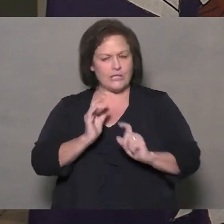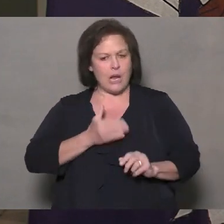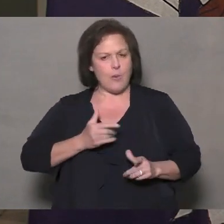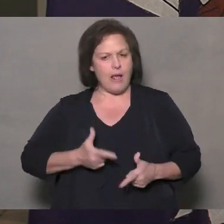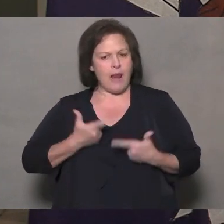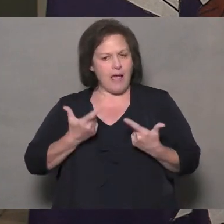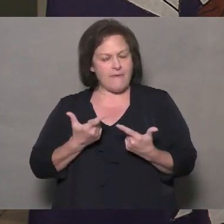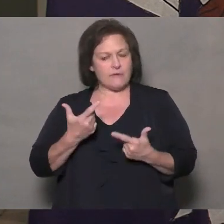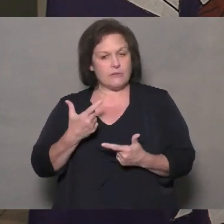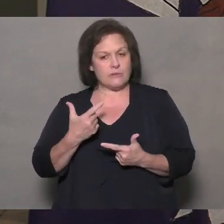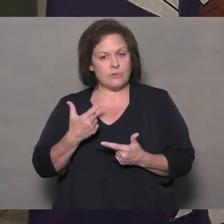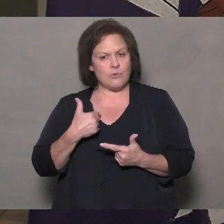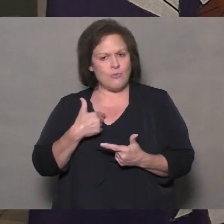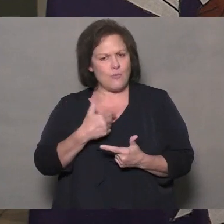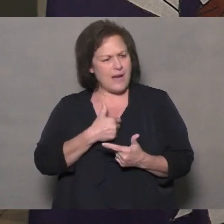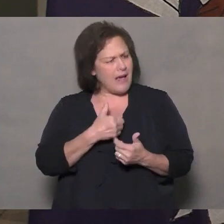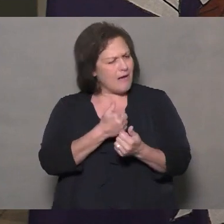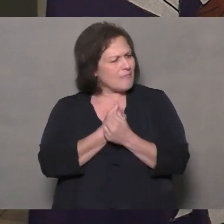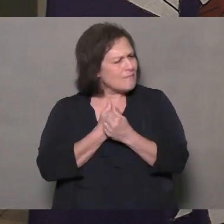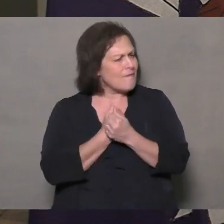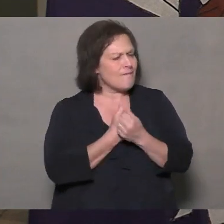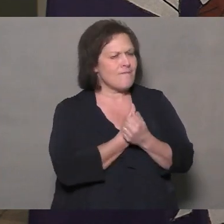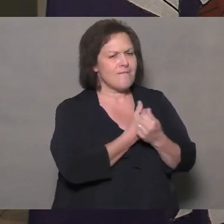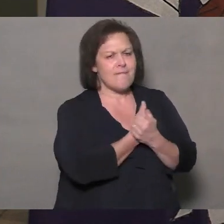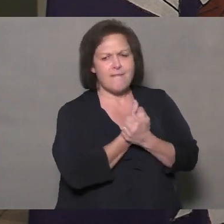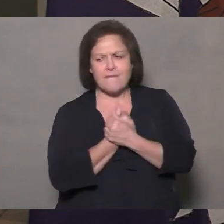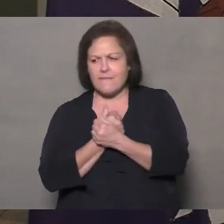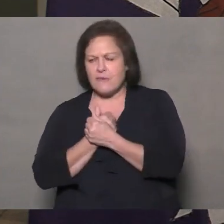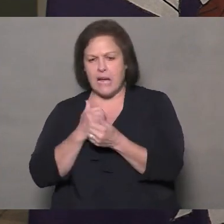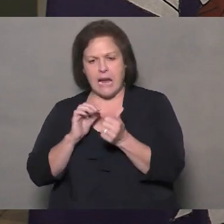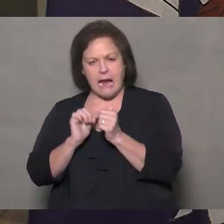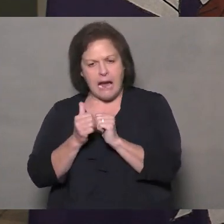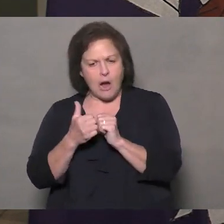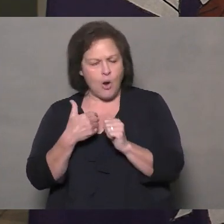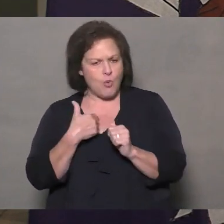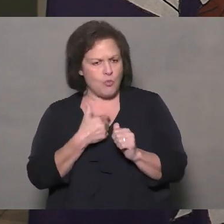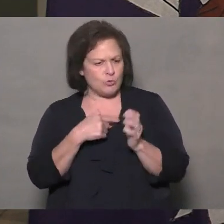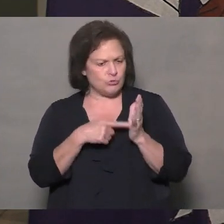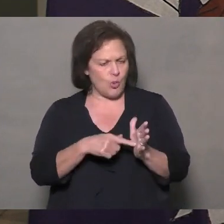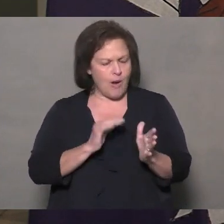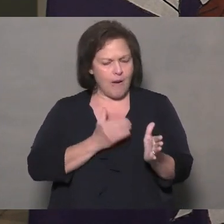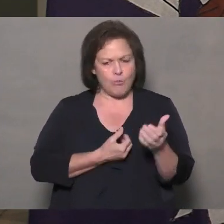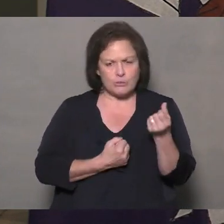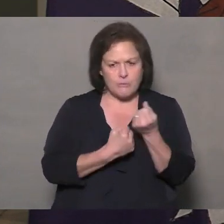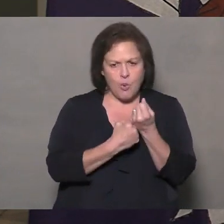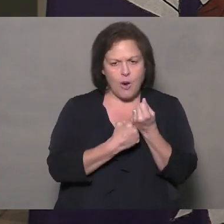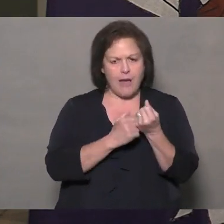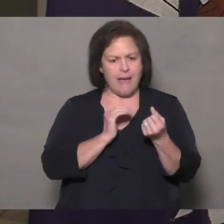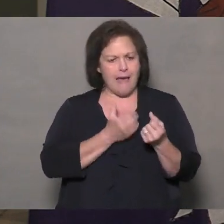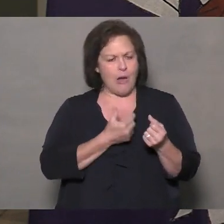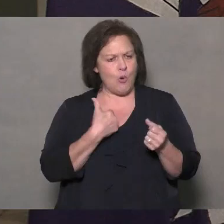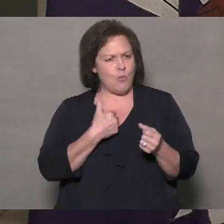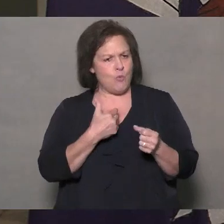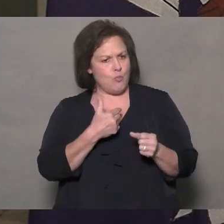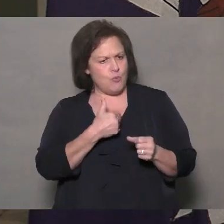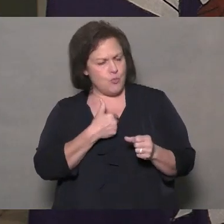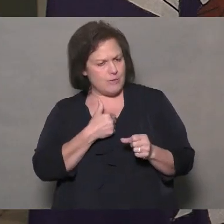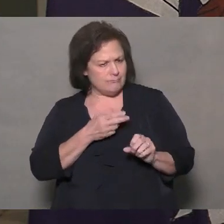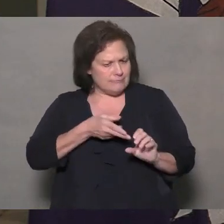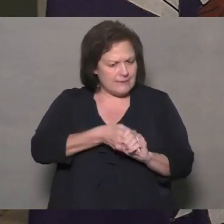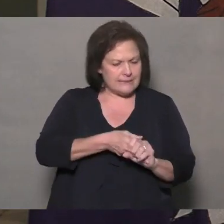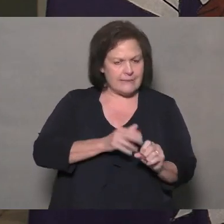The way we love on one another and how we show our support and how we participate in our